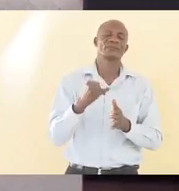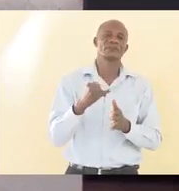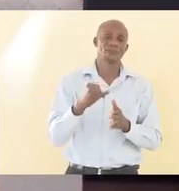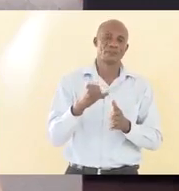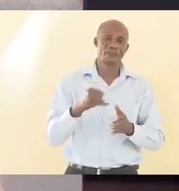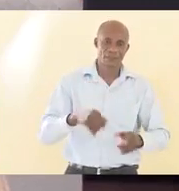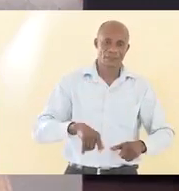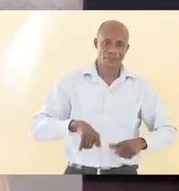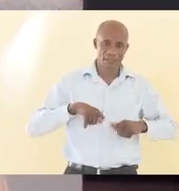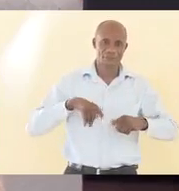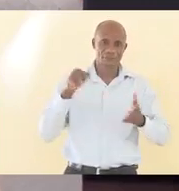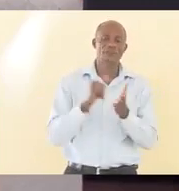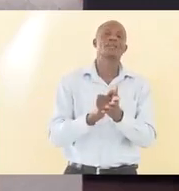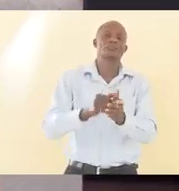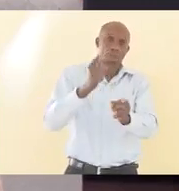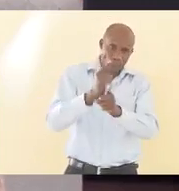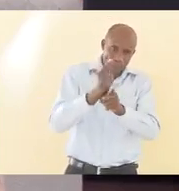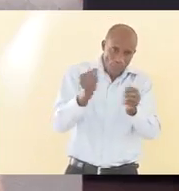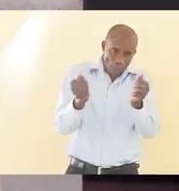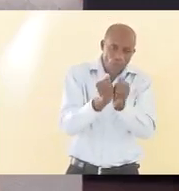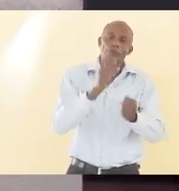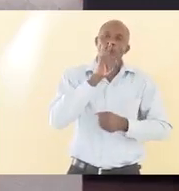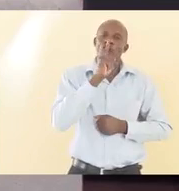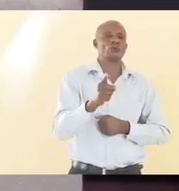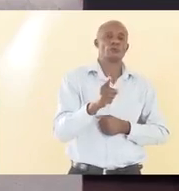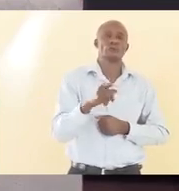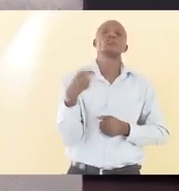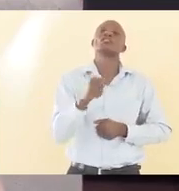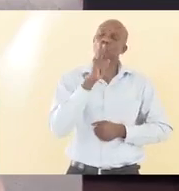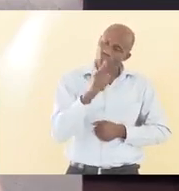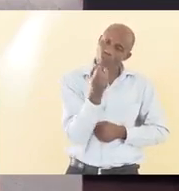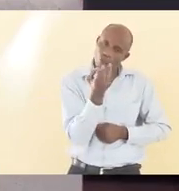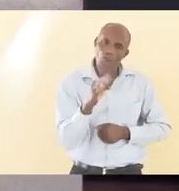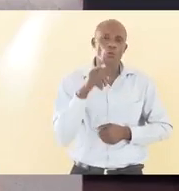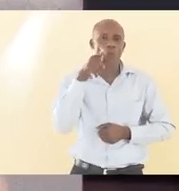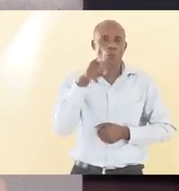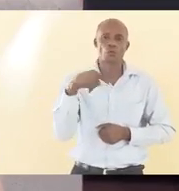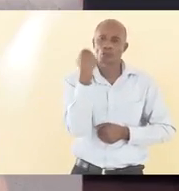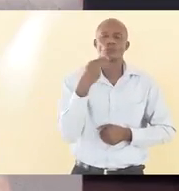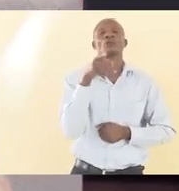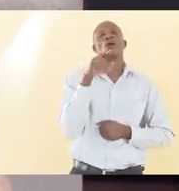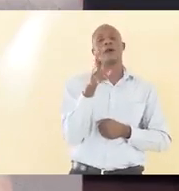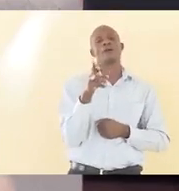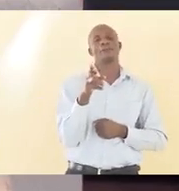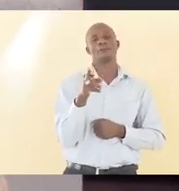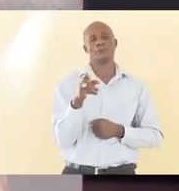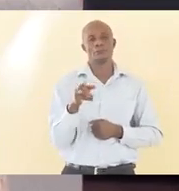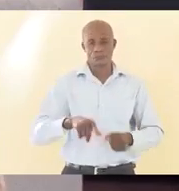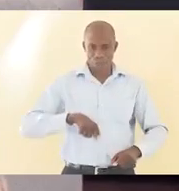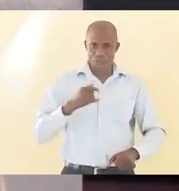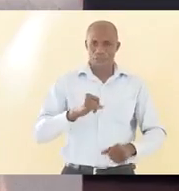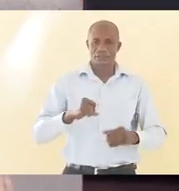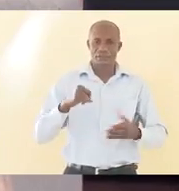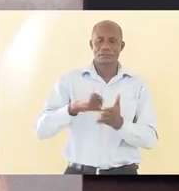is consistent with the truth. Living your truth, the truth of who you are. Live it